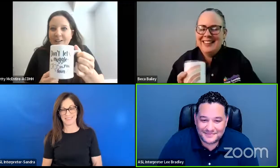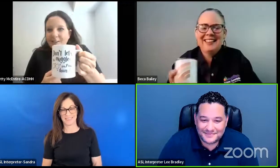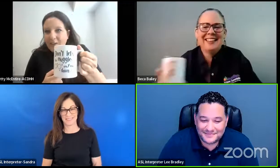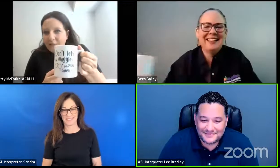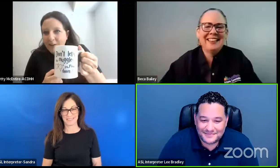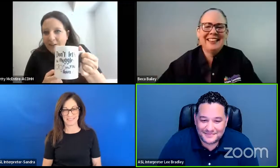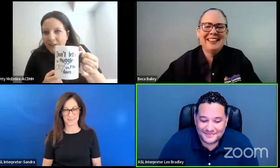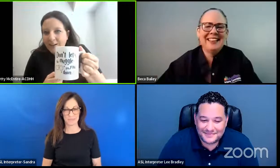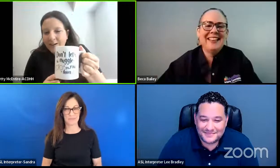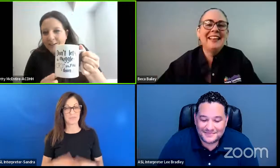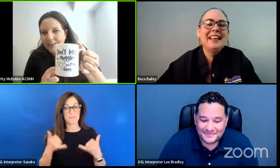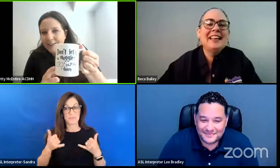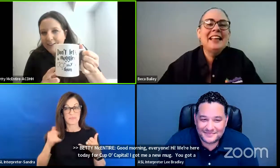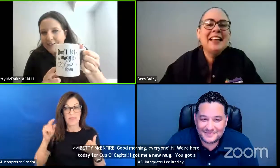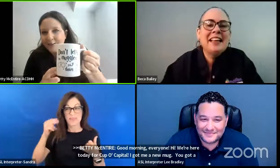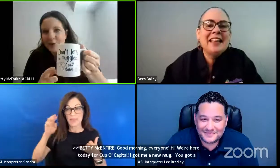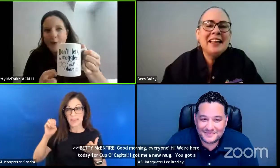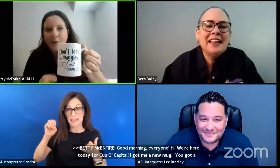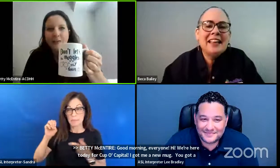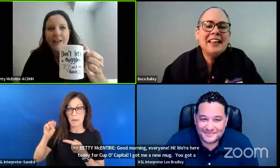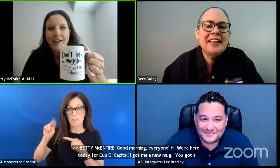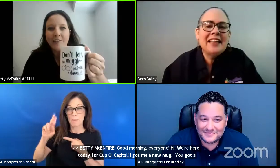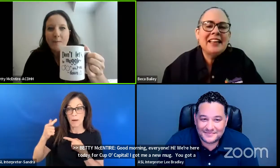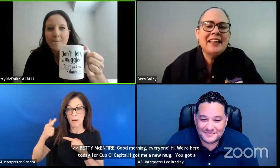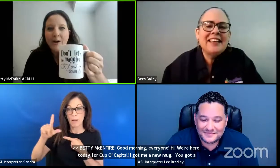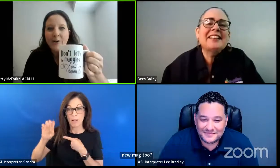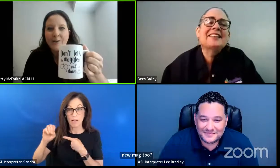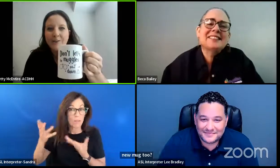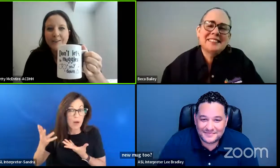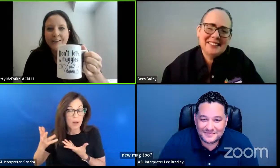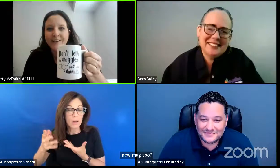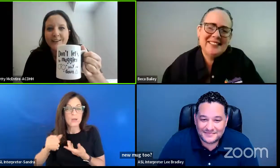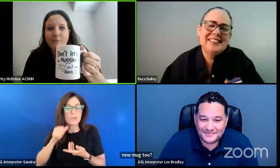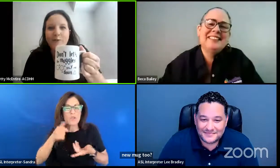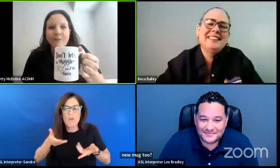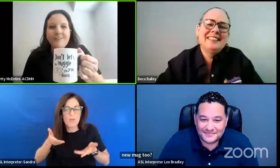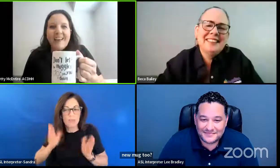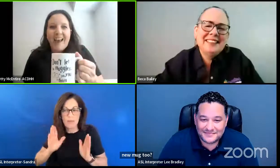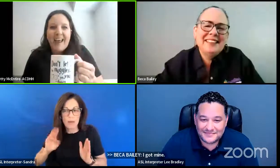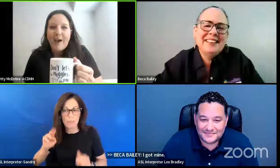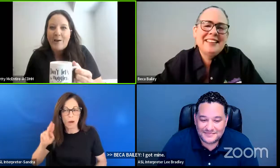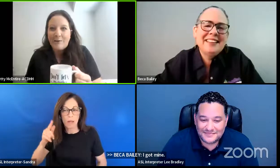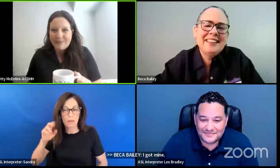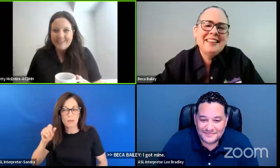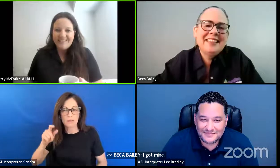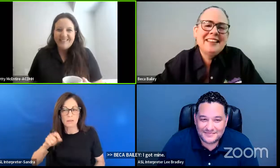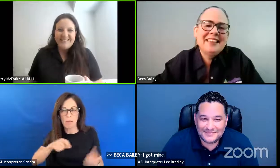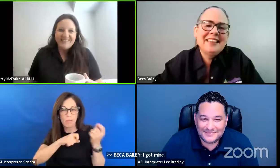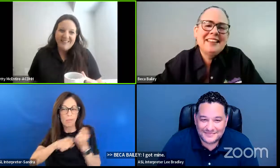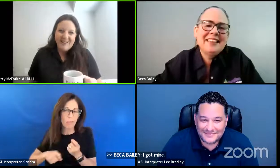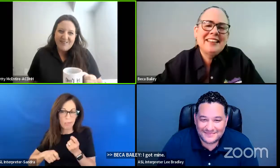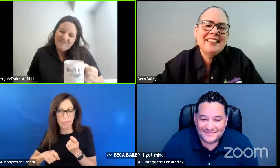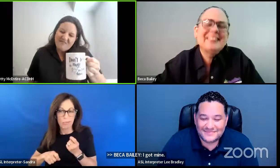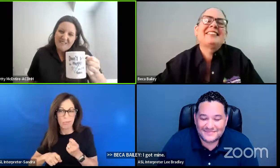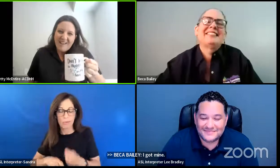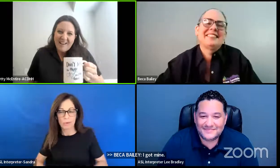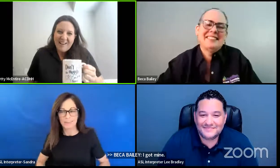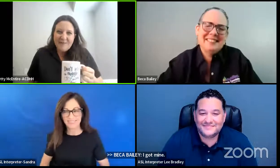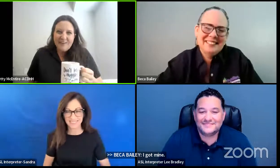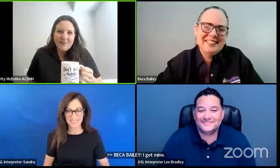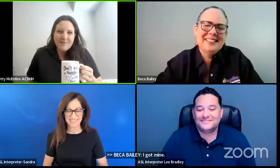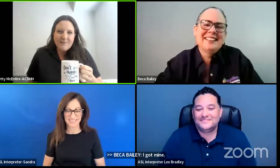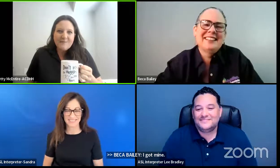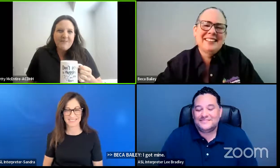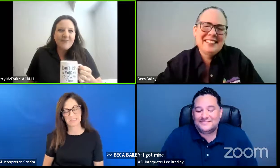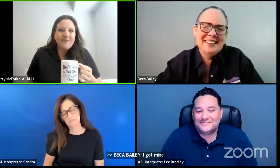Today's theme muggle is "Don't let the muggles keep you down." So